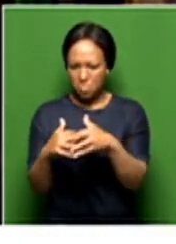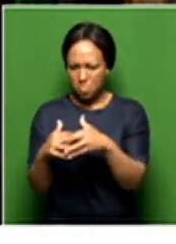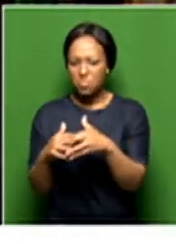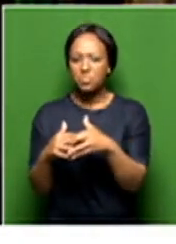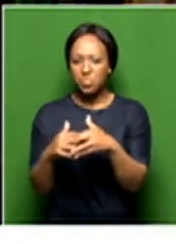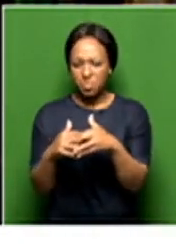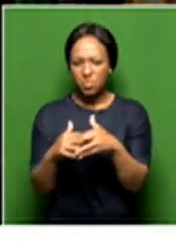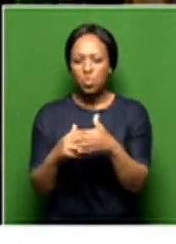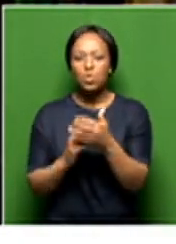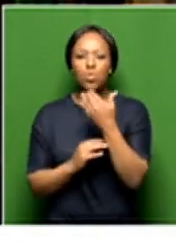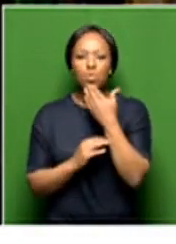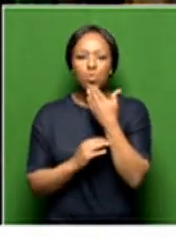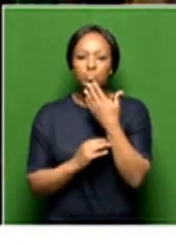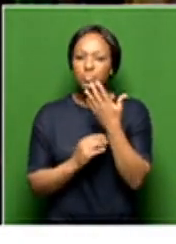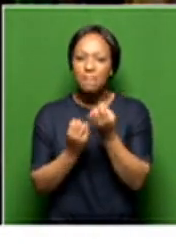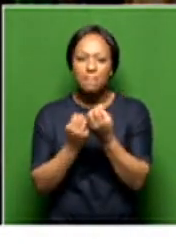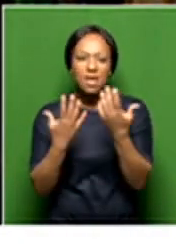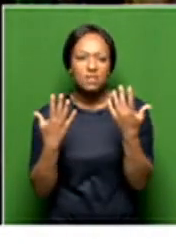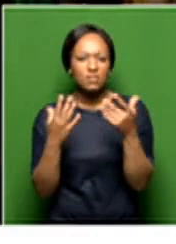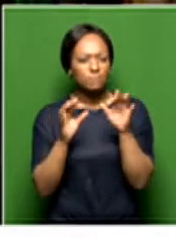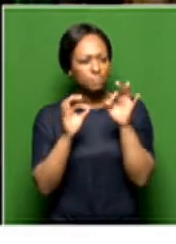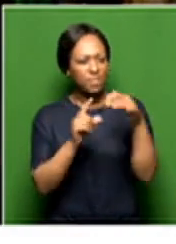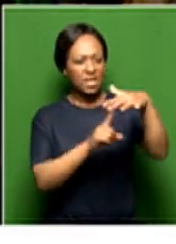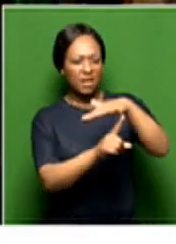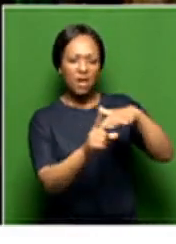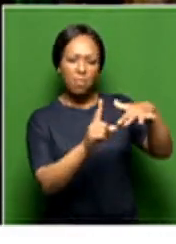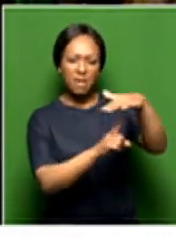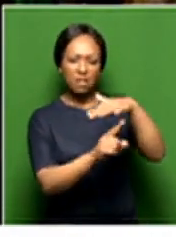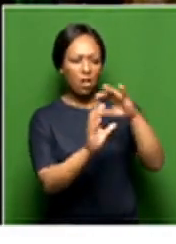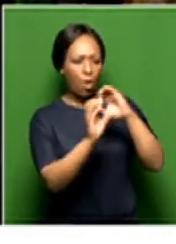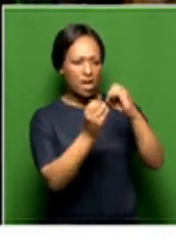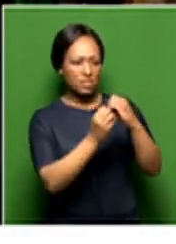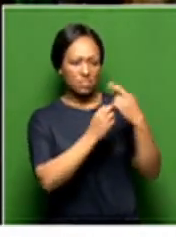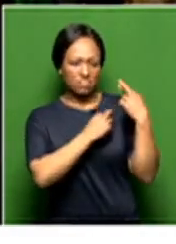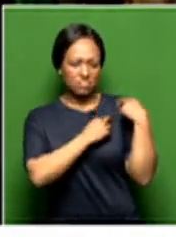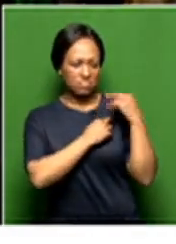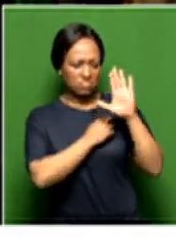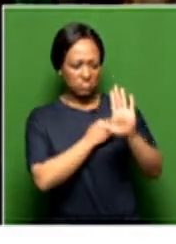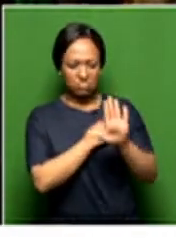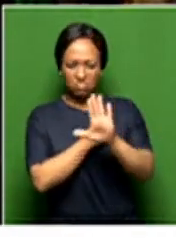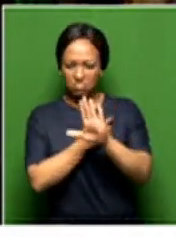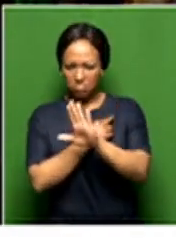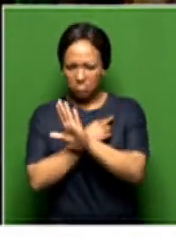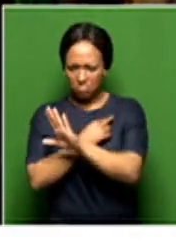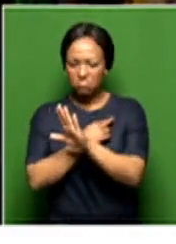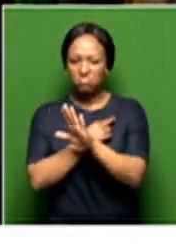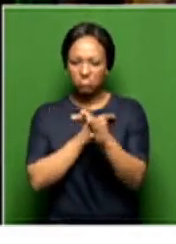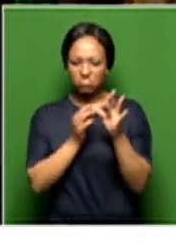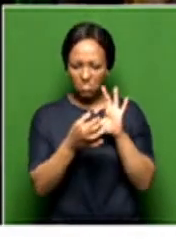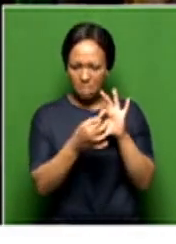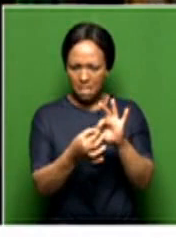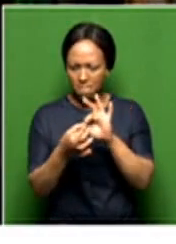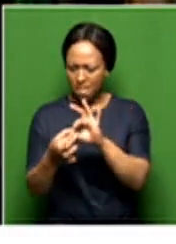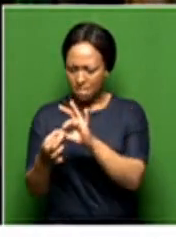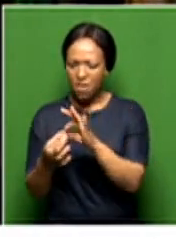that we have with a lot of credible environmental organizations, and those will be rolled out